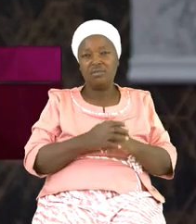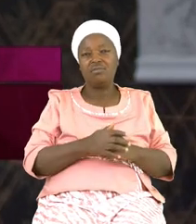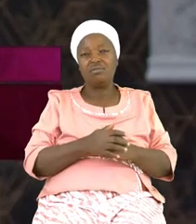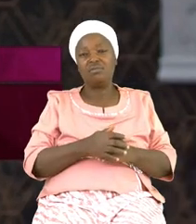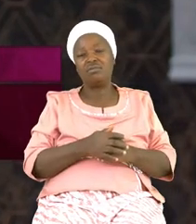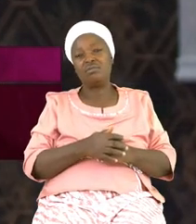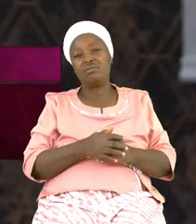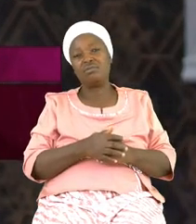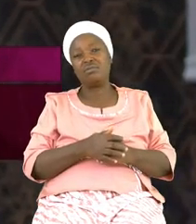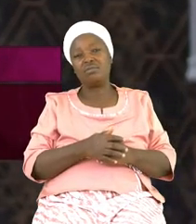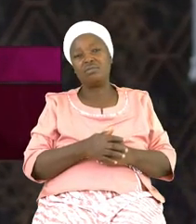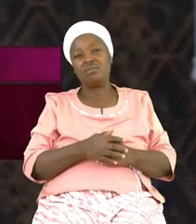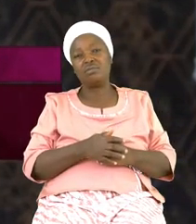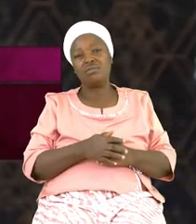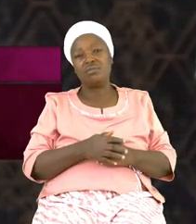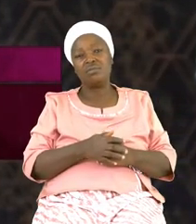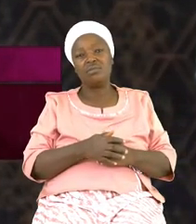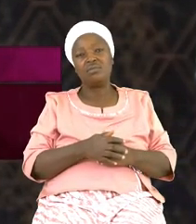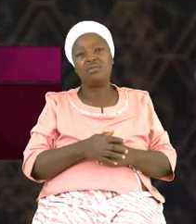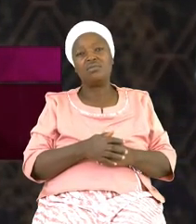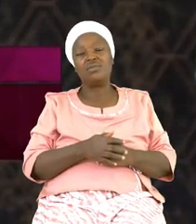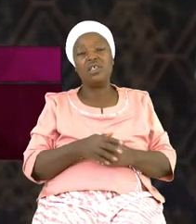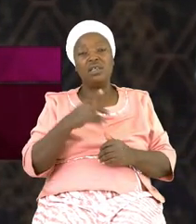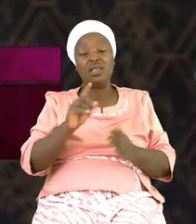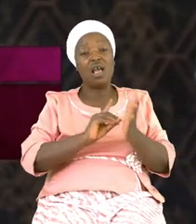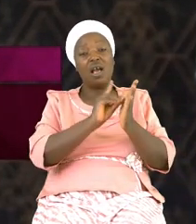The hour has come.